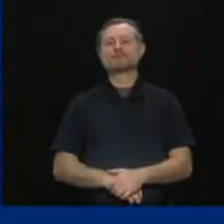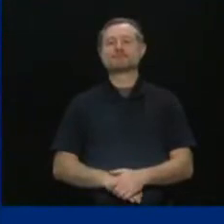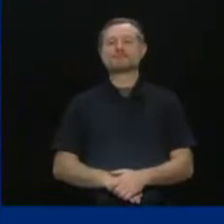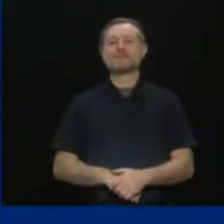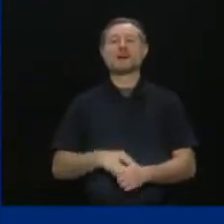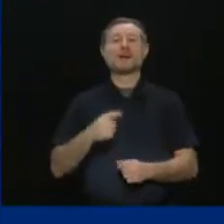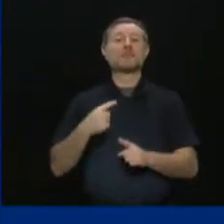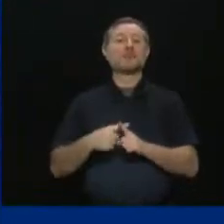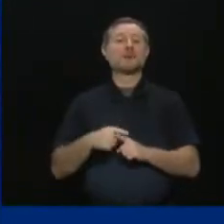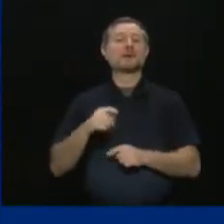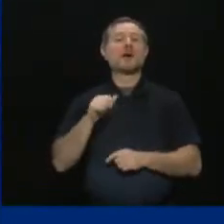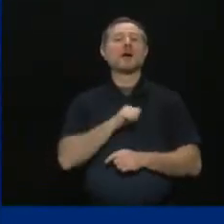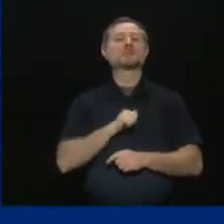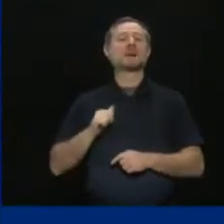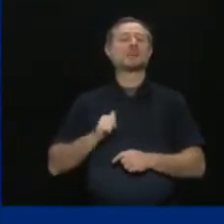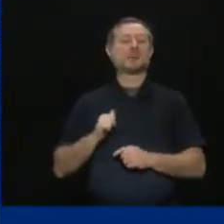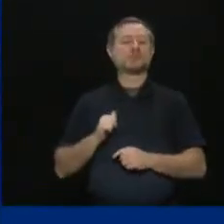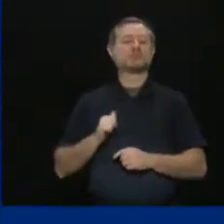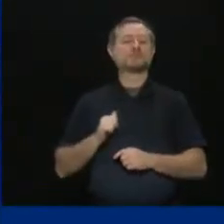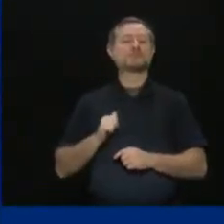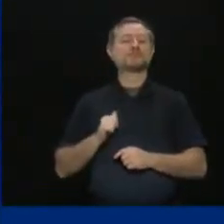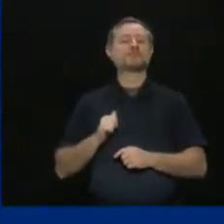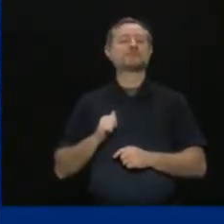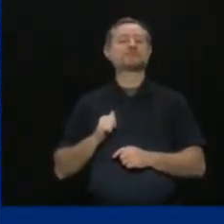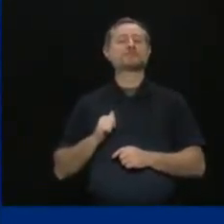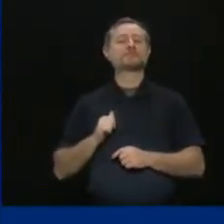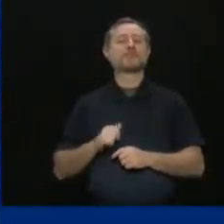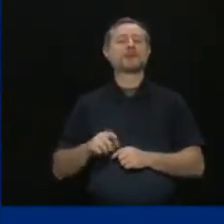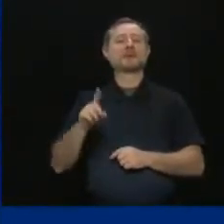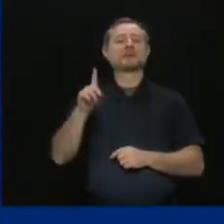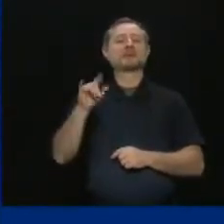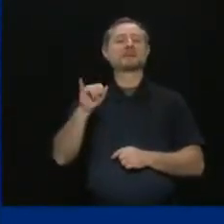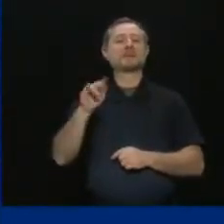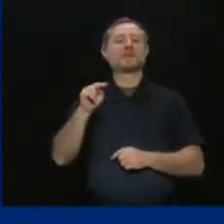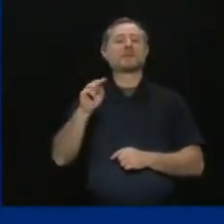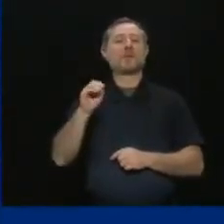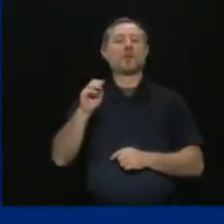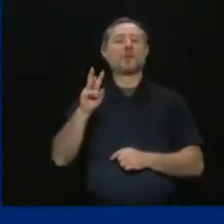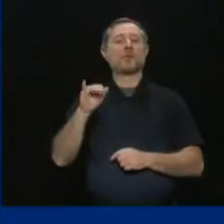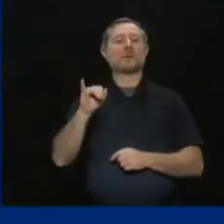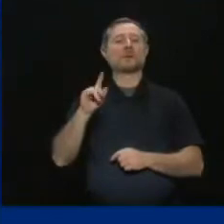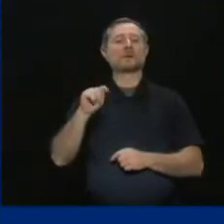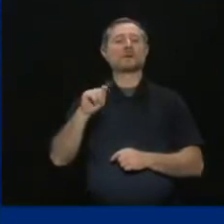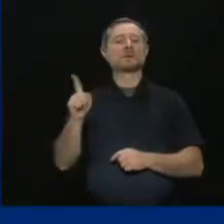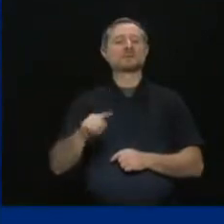and Assembly Member Jeffrey Dinowitz. Thank you all.